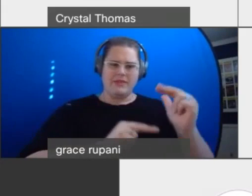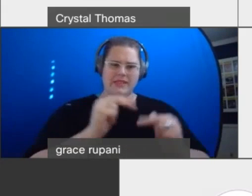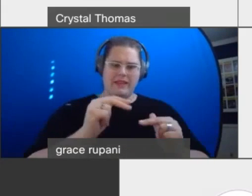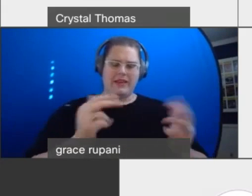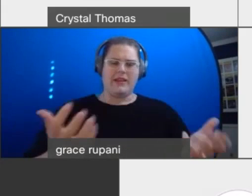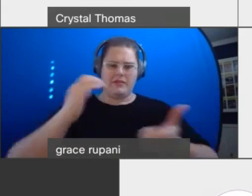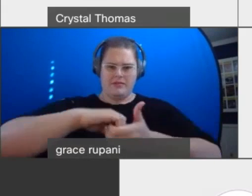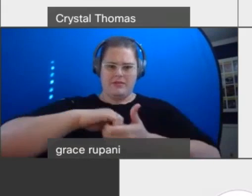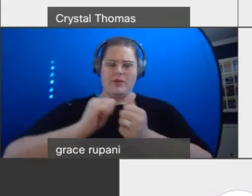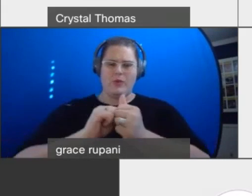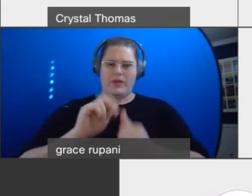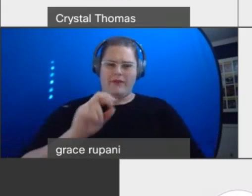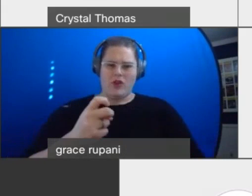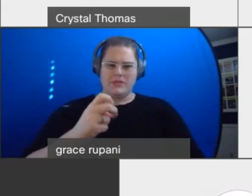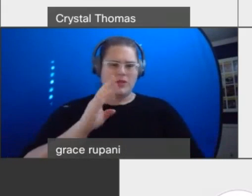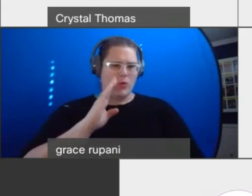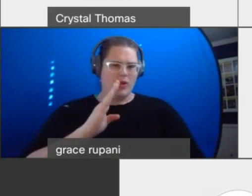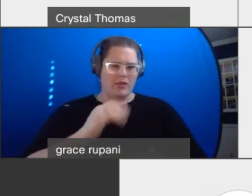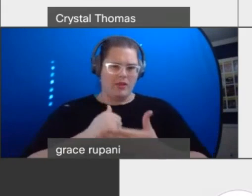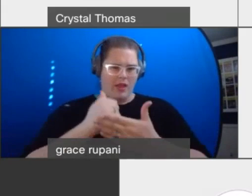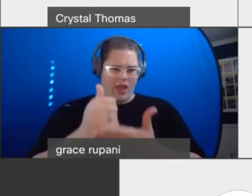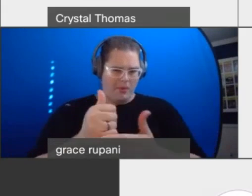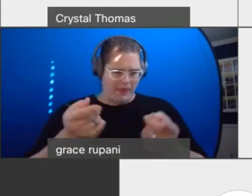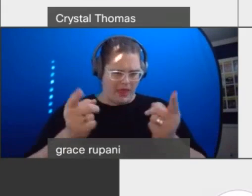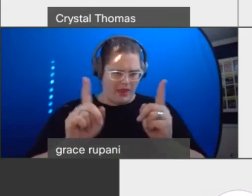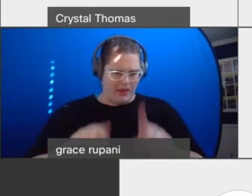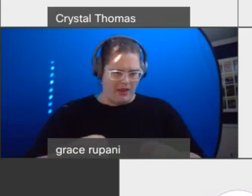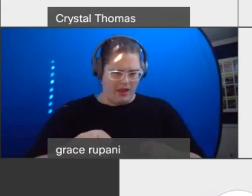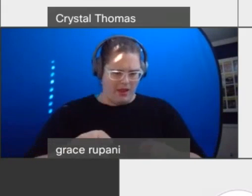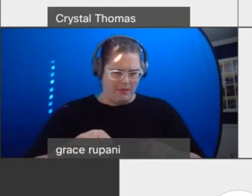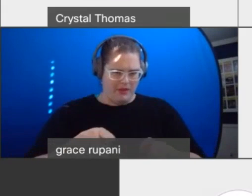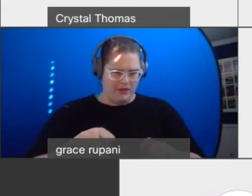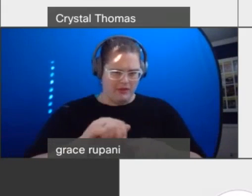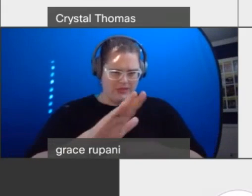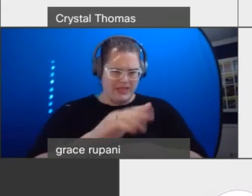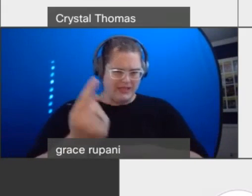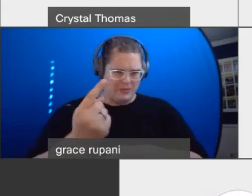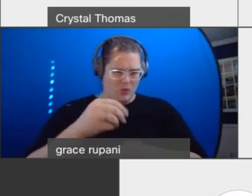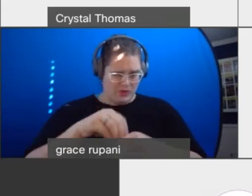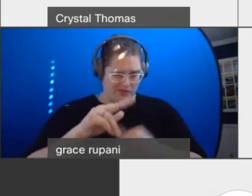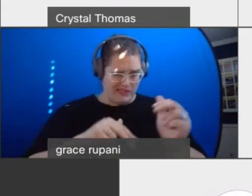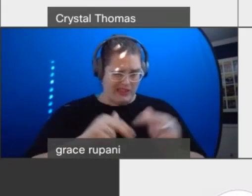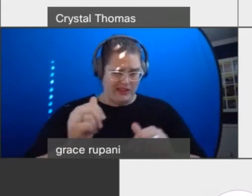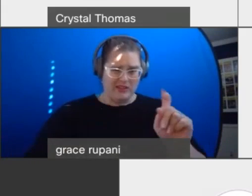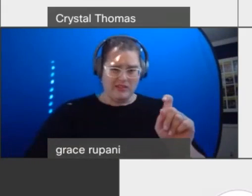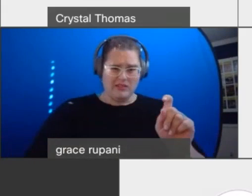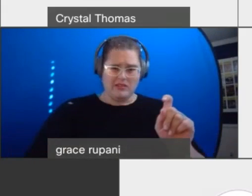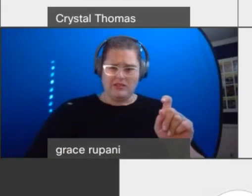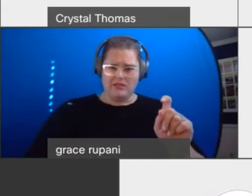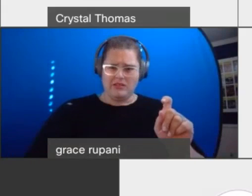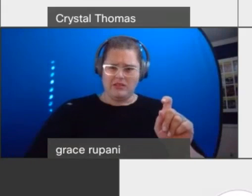pharmacies will then facilitate that ability to send someone to a facility.